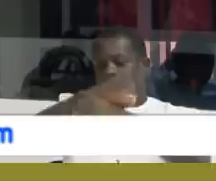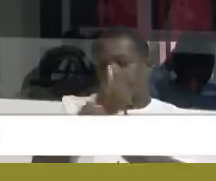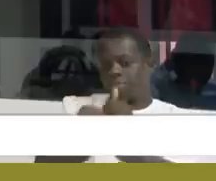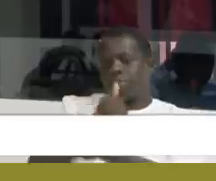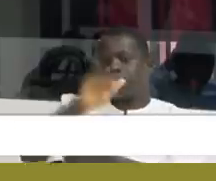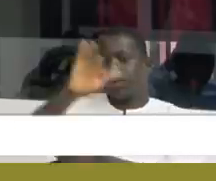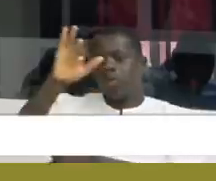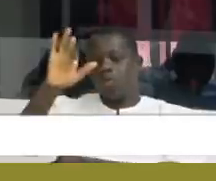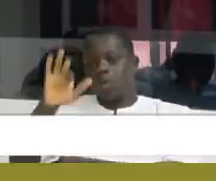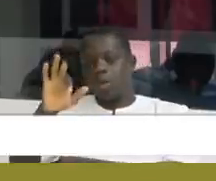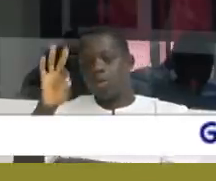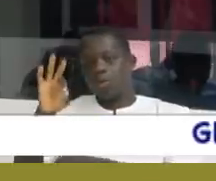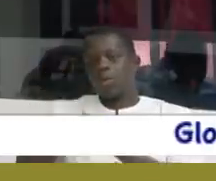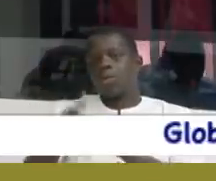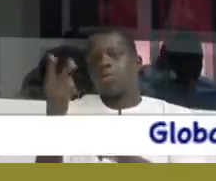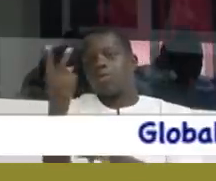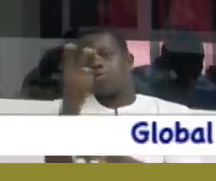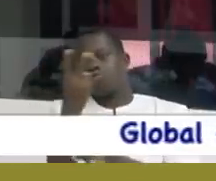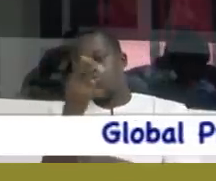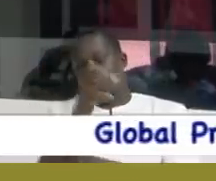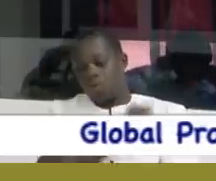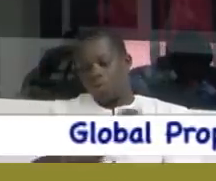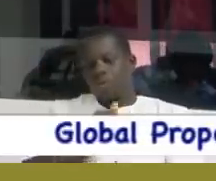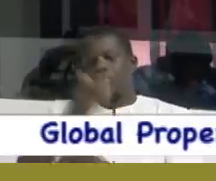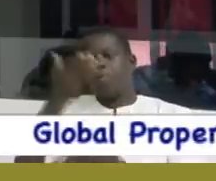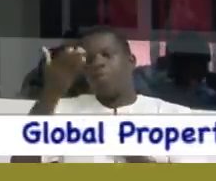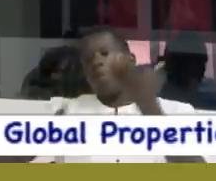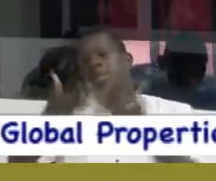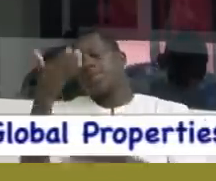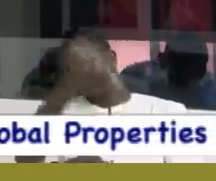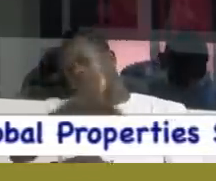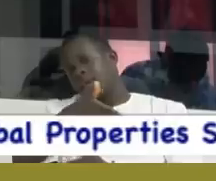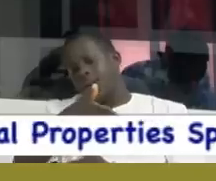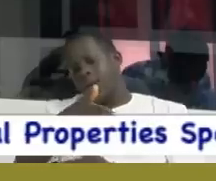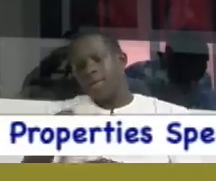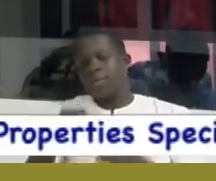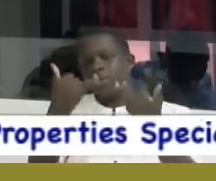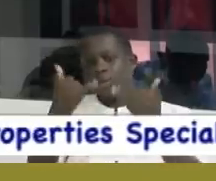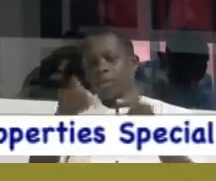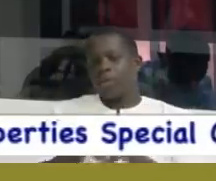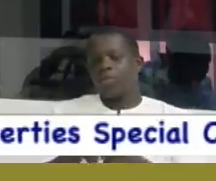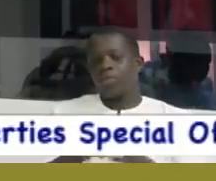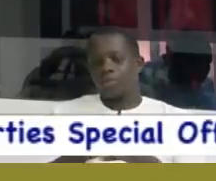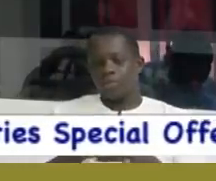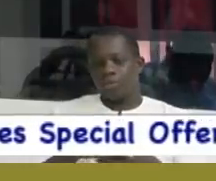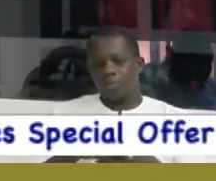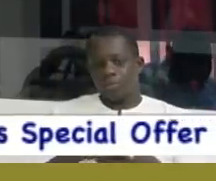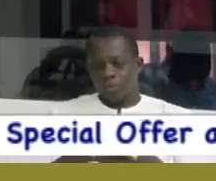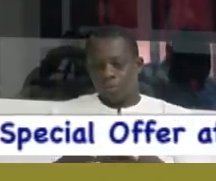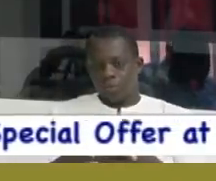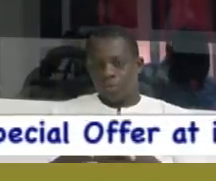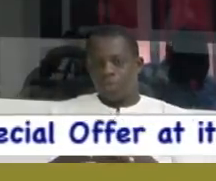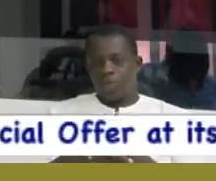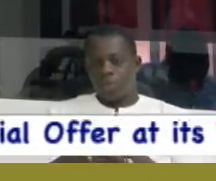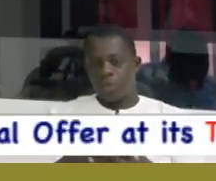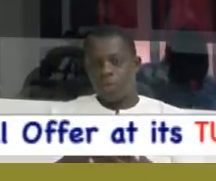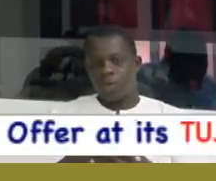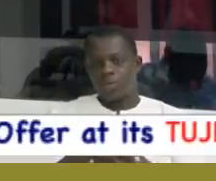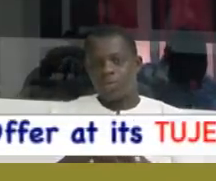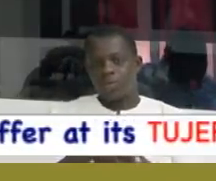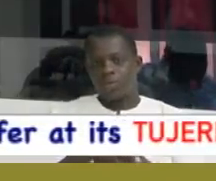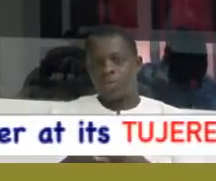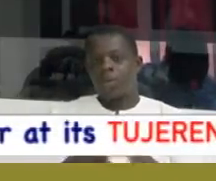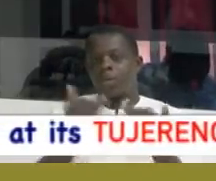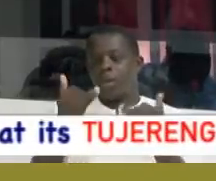there's going to only be the two of us left. But yes. At this stage, mm-hmm. Jami hasn't given